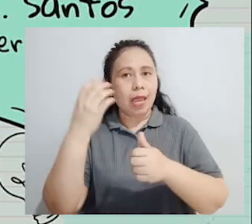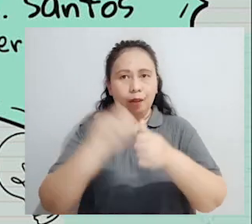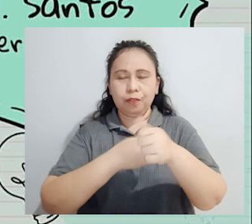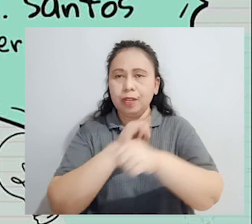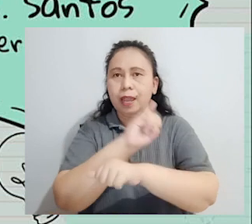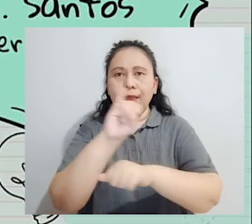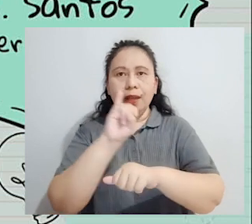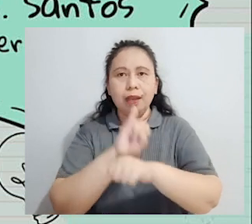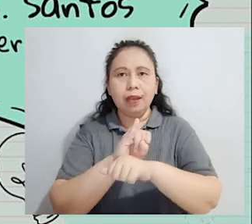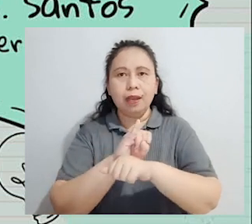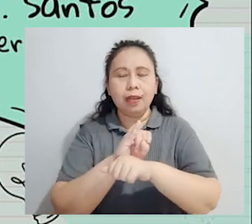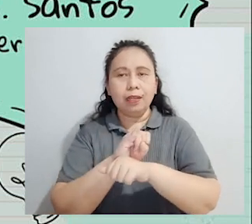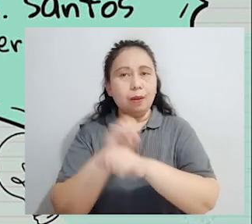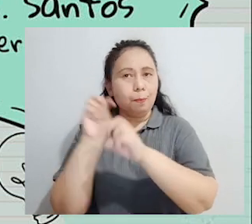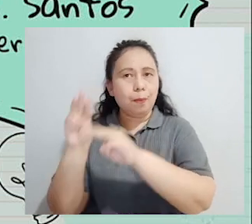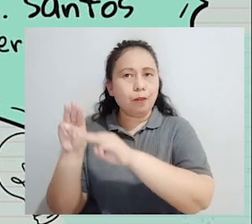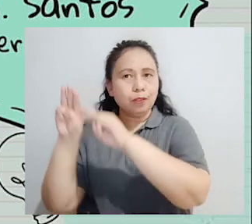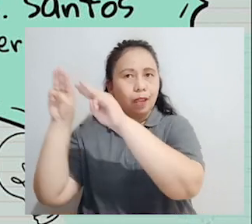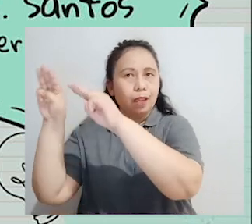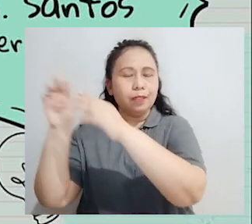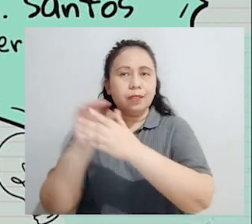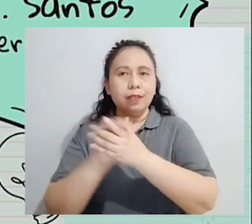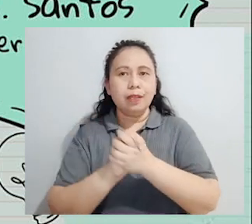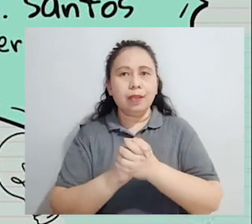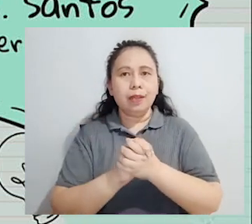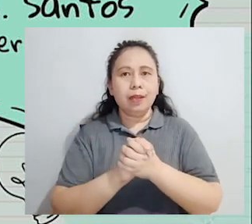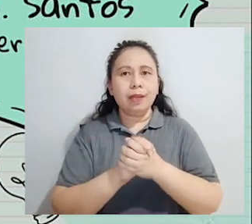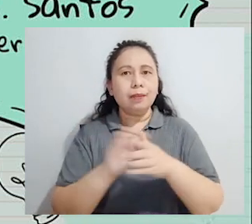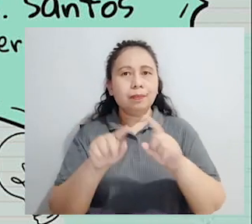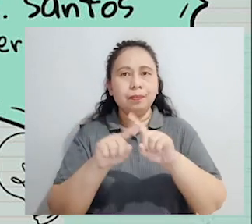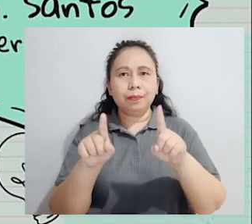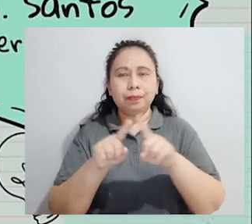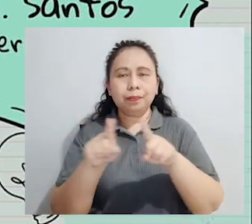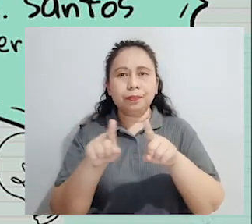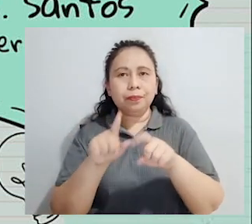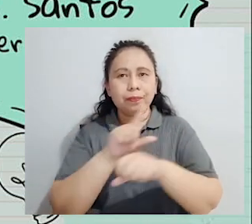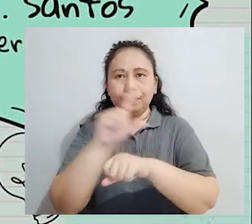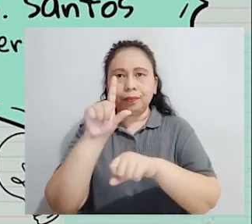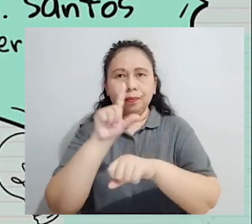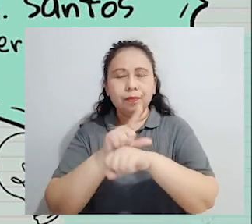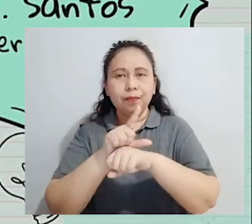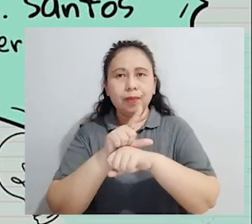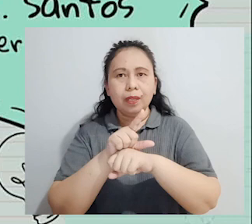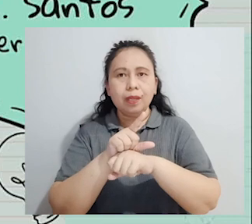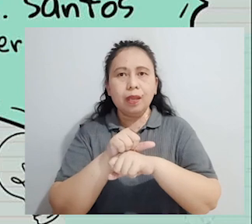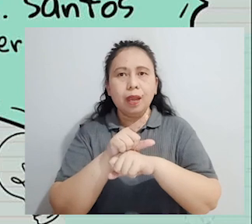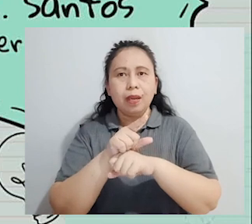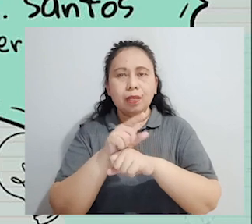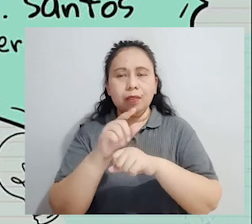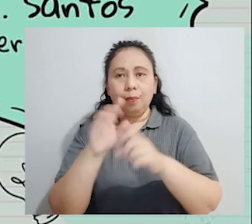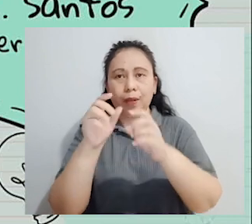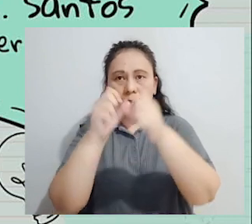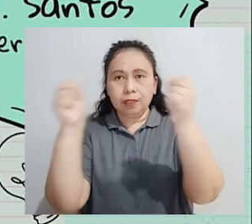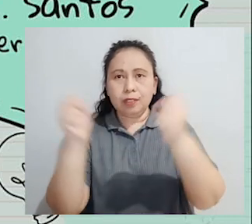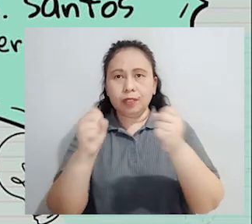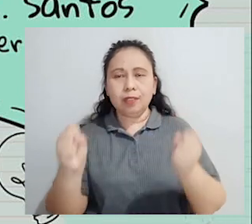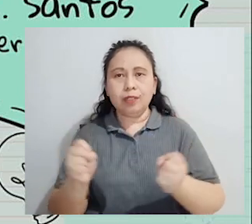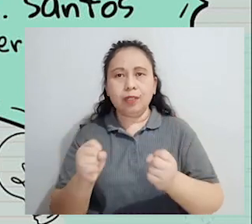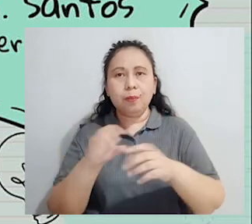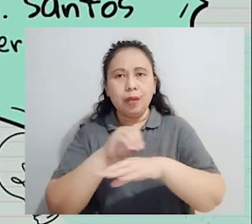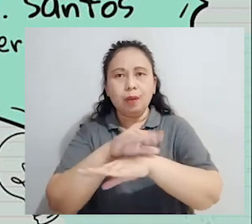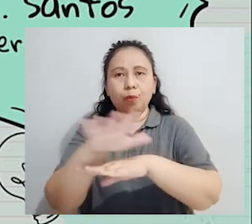island, rugged mountains, and distinctive terrain has been shaped and influenced by its